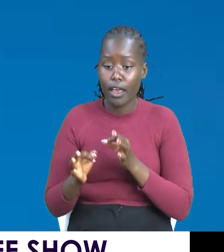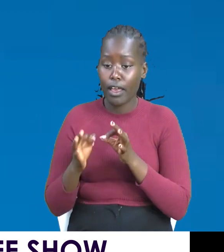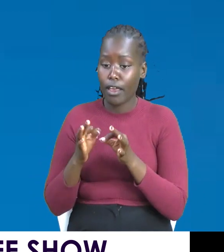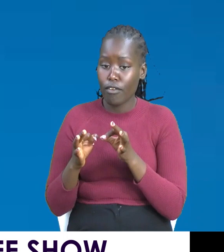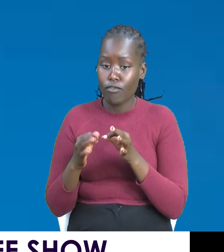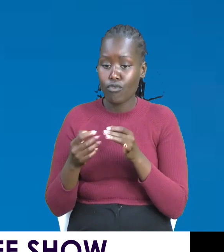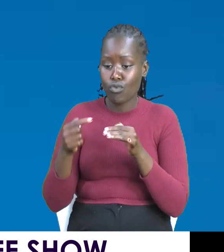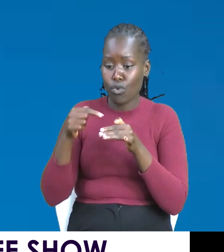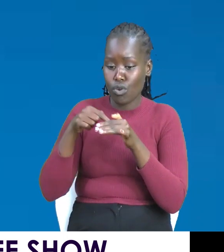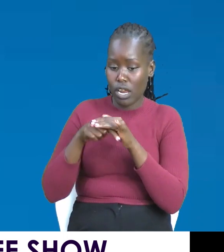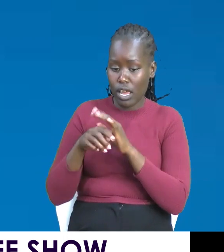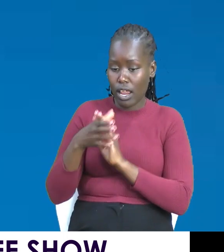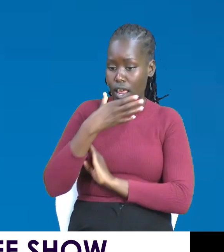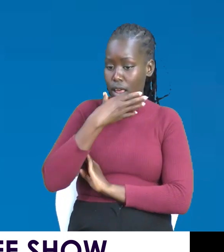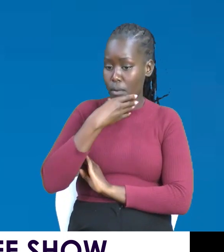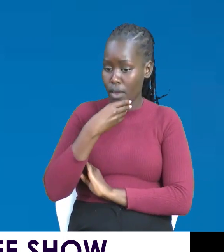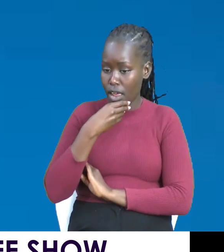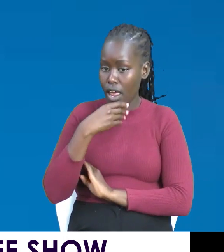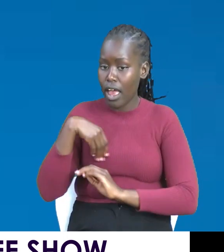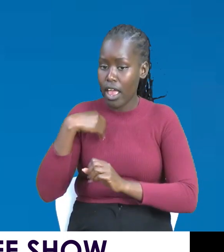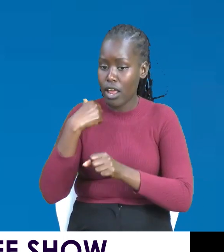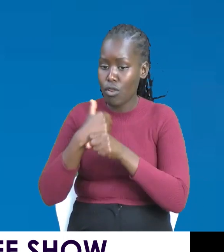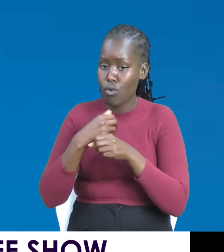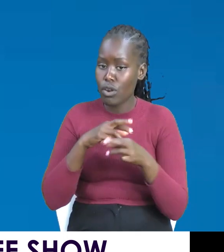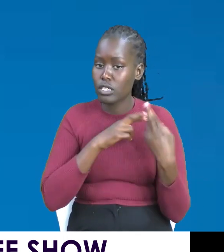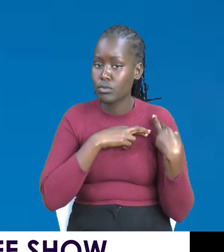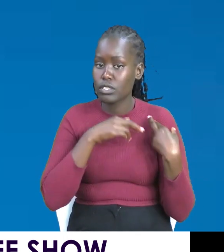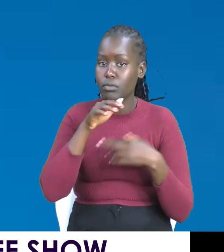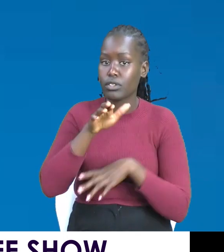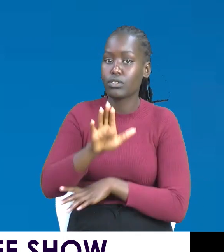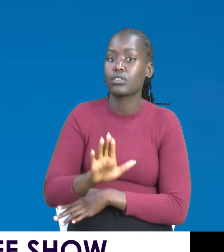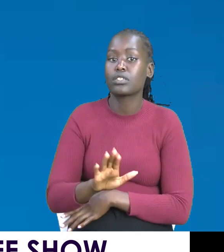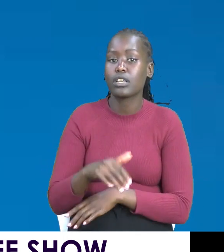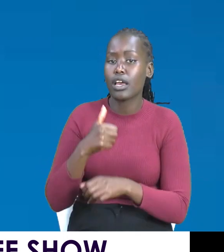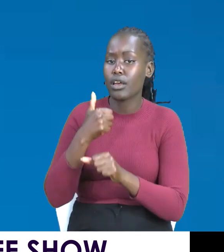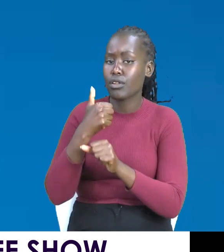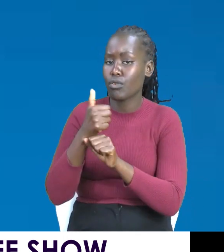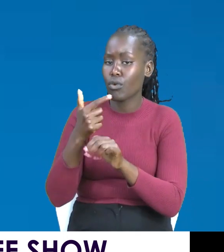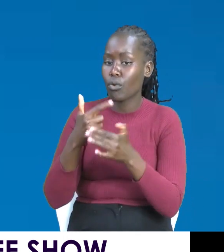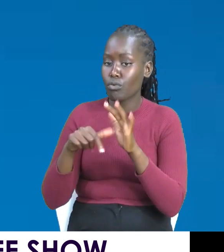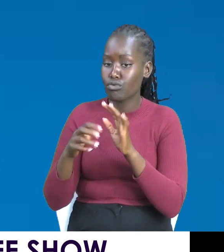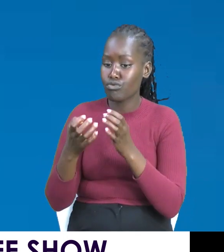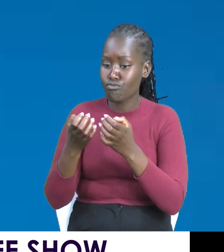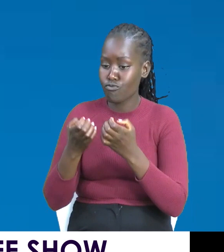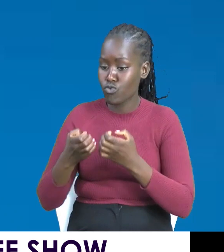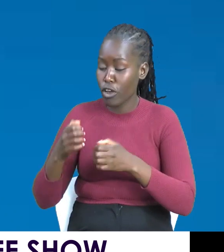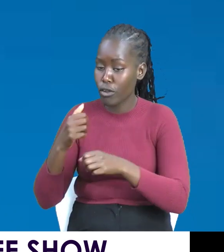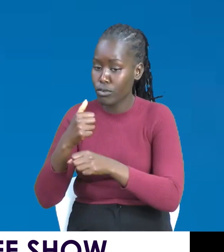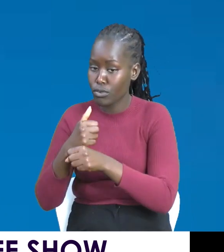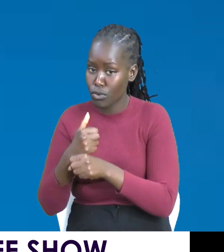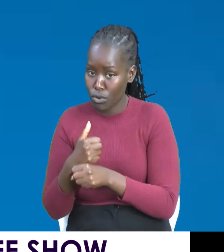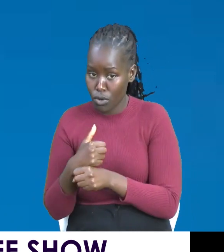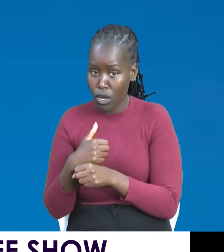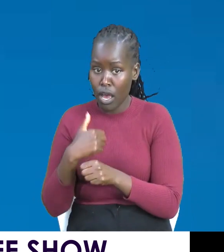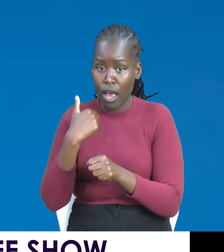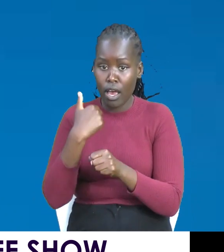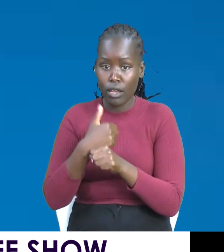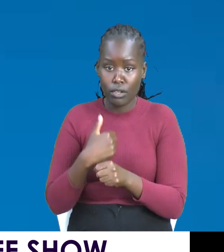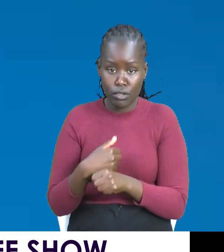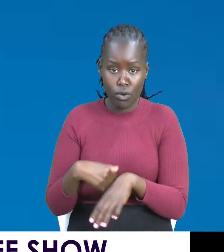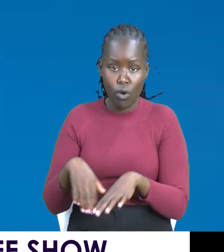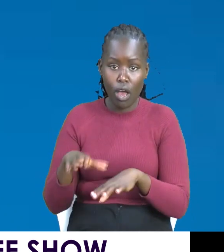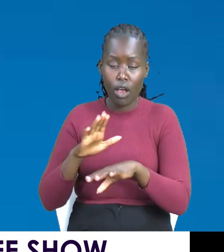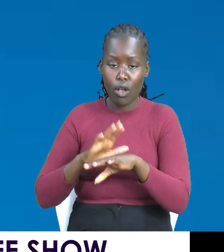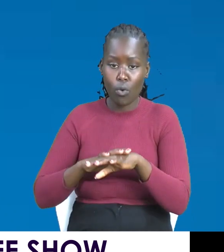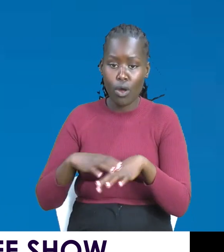come in as a man and play your role and do what you need to do and do the proper